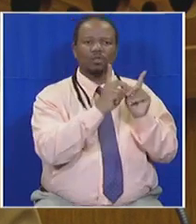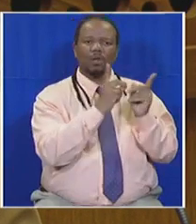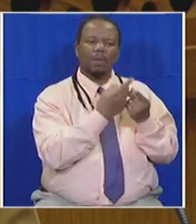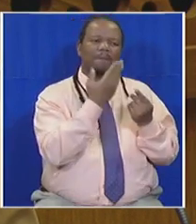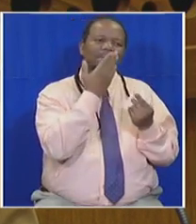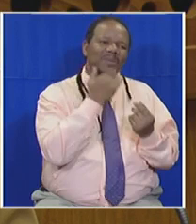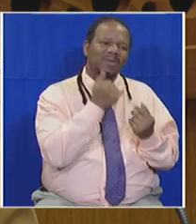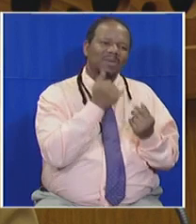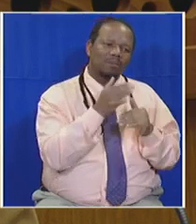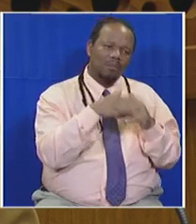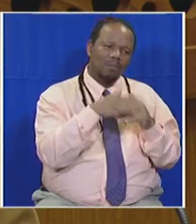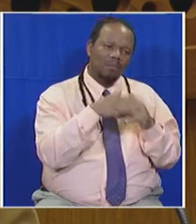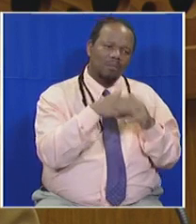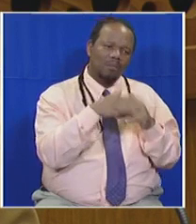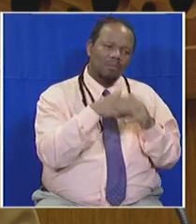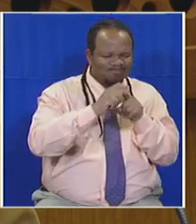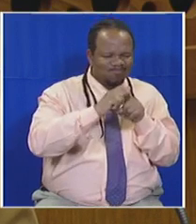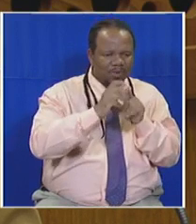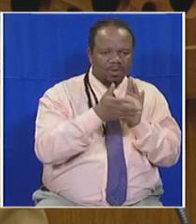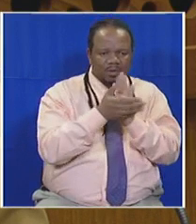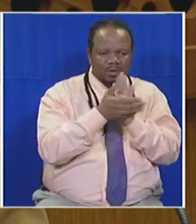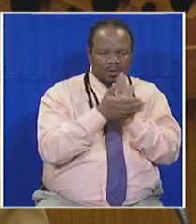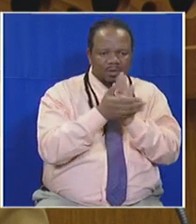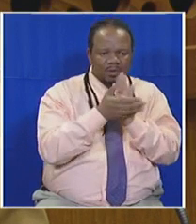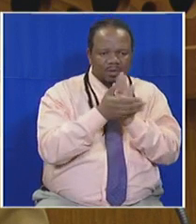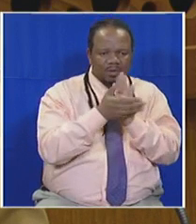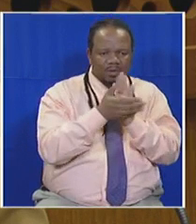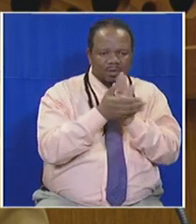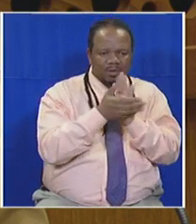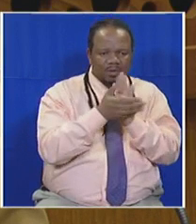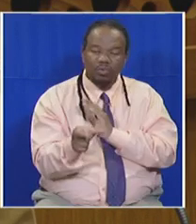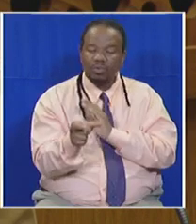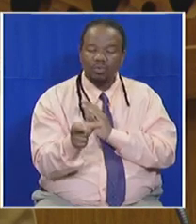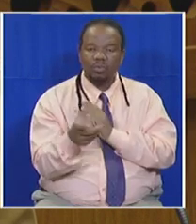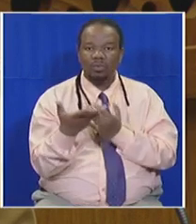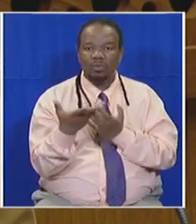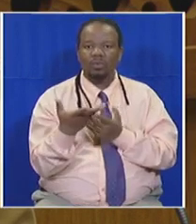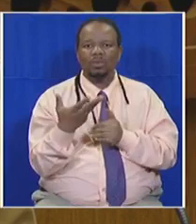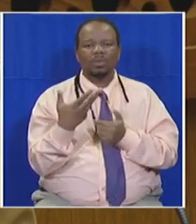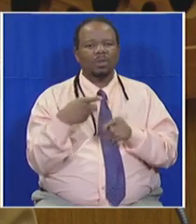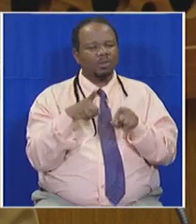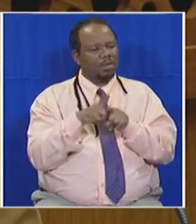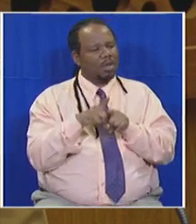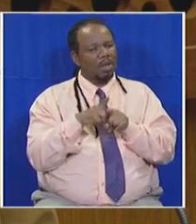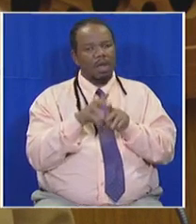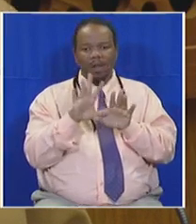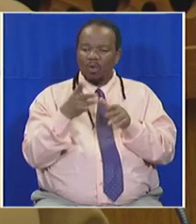capacity to those municipalities. There has to be a focus on building strong